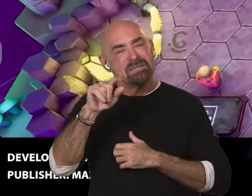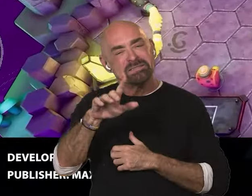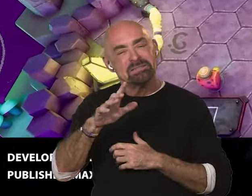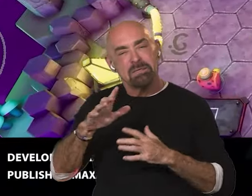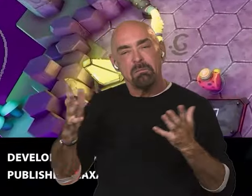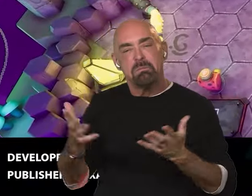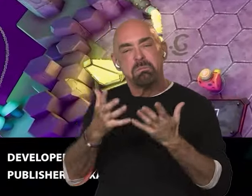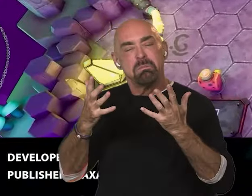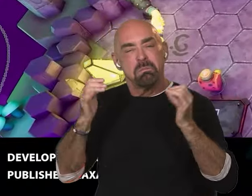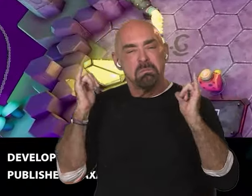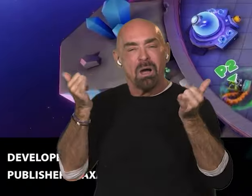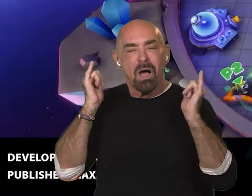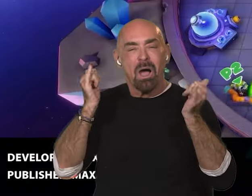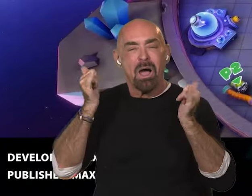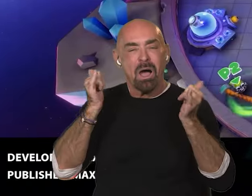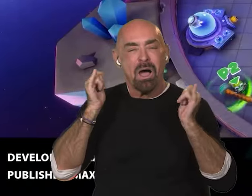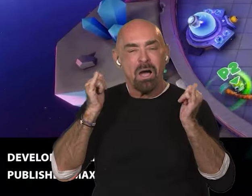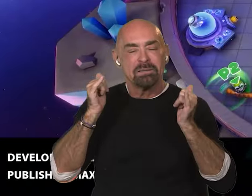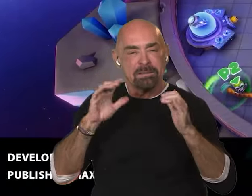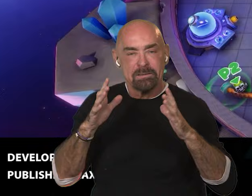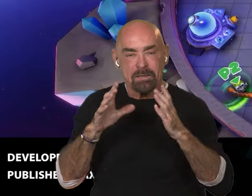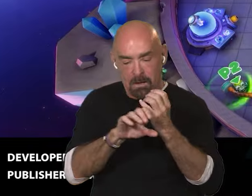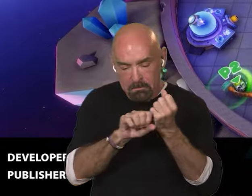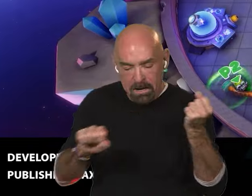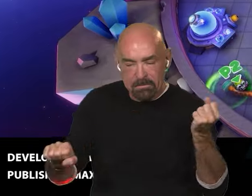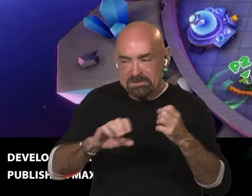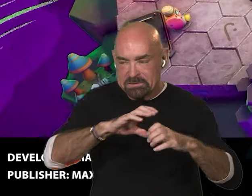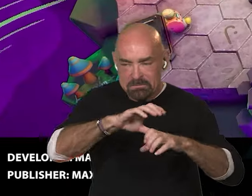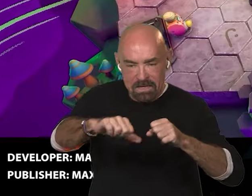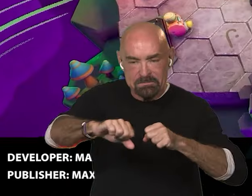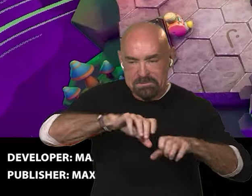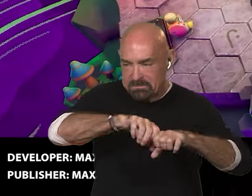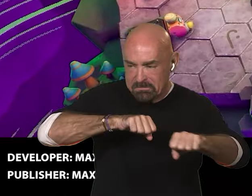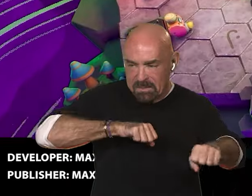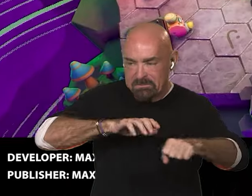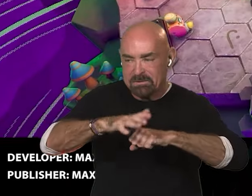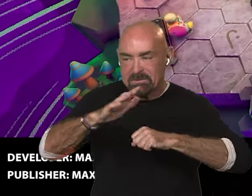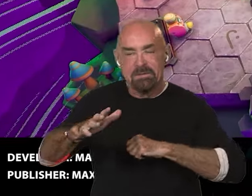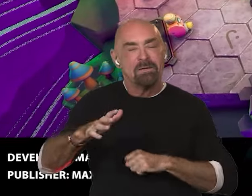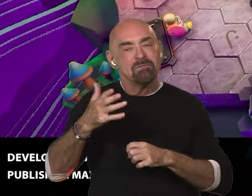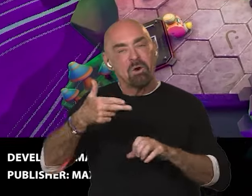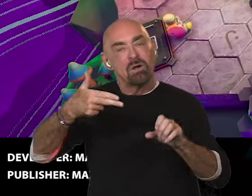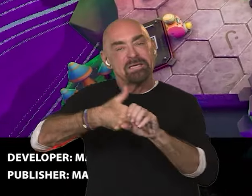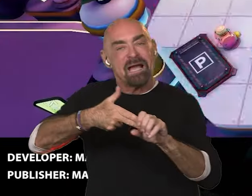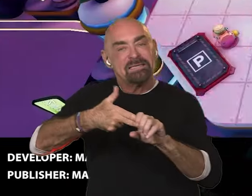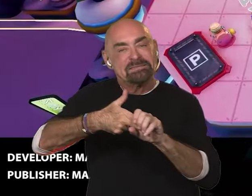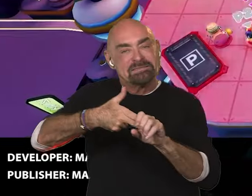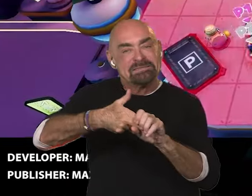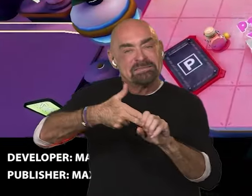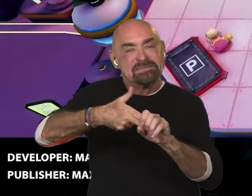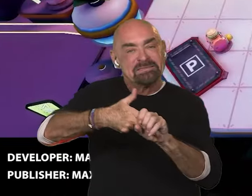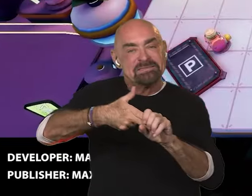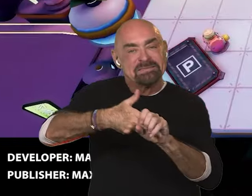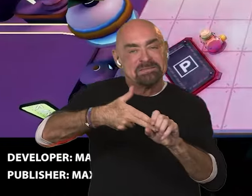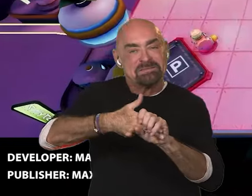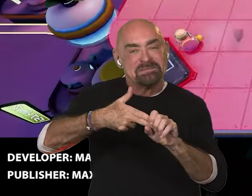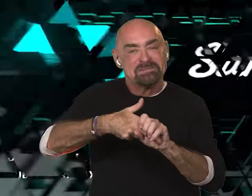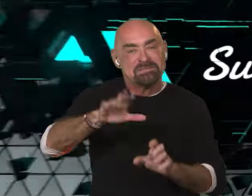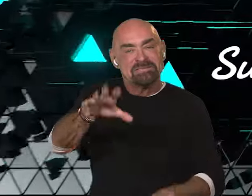Servonauts is next, a couch co-op party game where you wield wobbly pipes to manage the galaxy's most chaotic gas